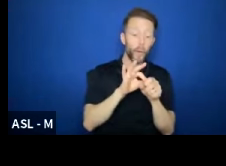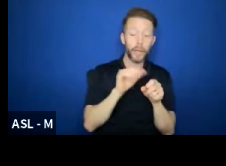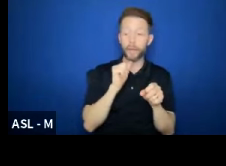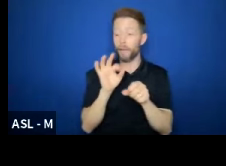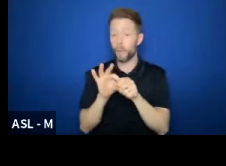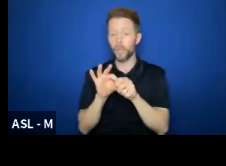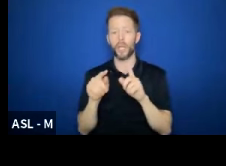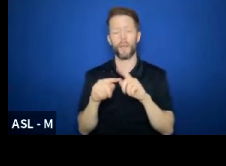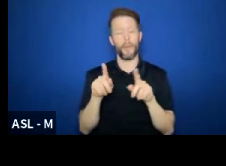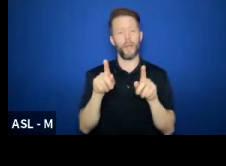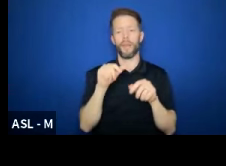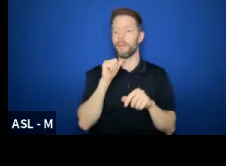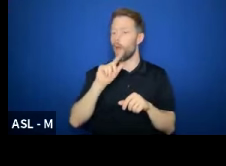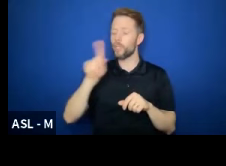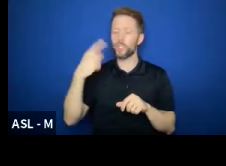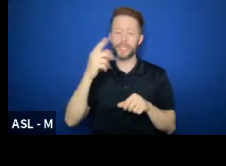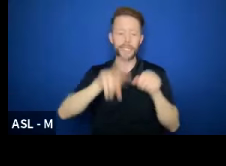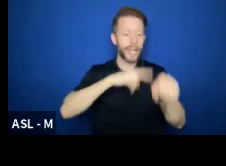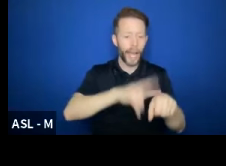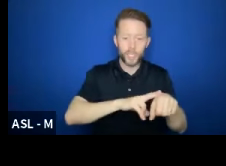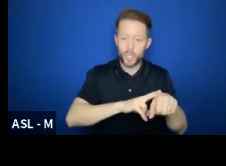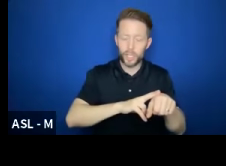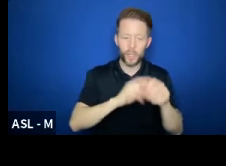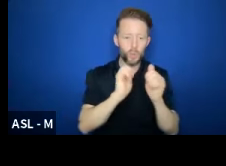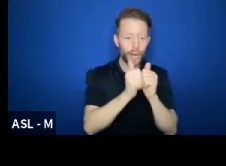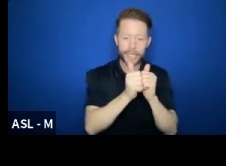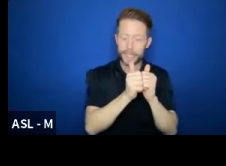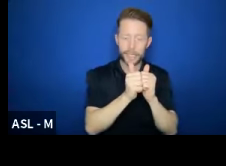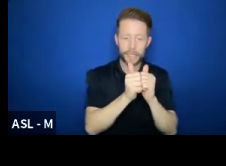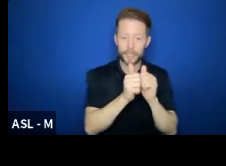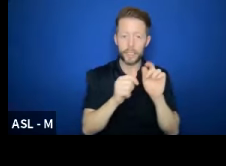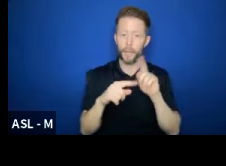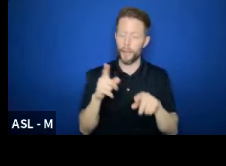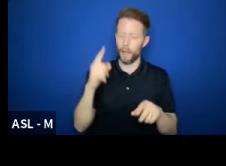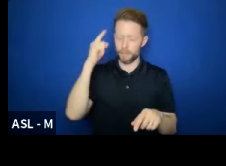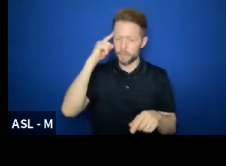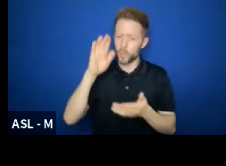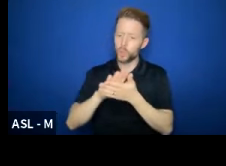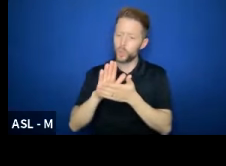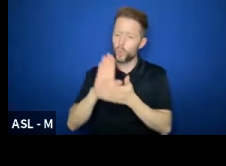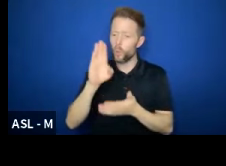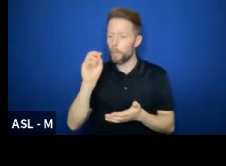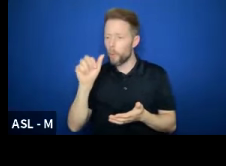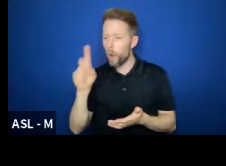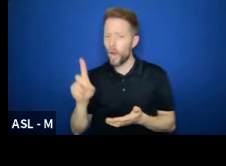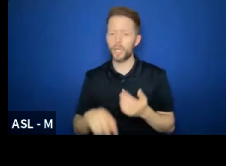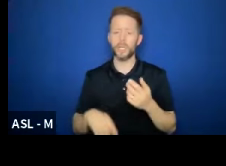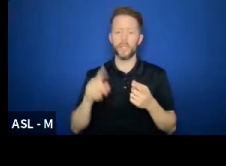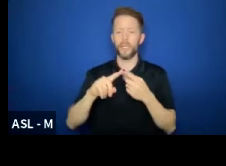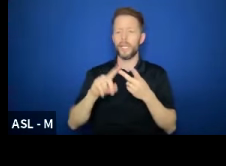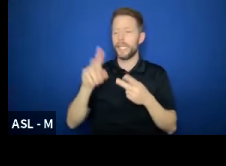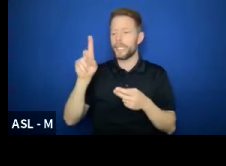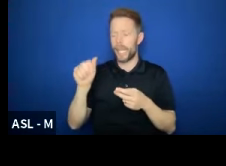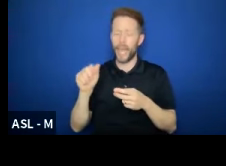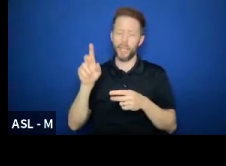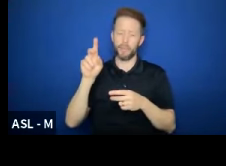includes national races and national elections. But the reality is that the school board, the DA, the sheriff races,